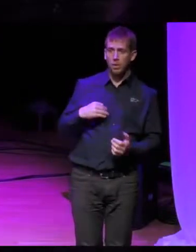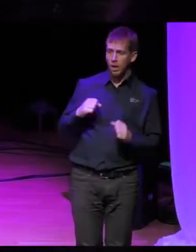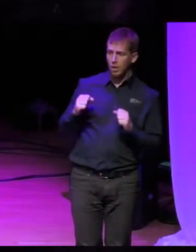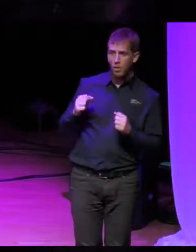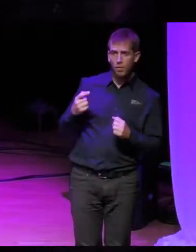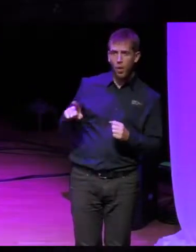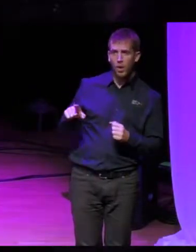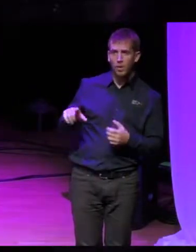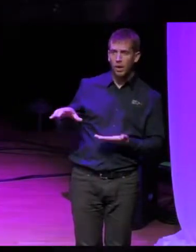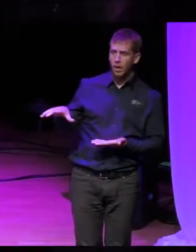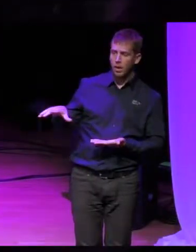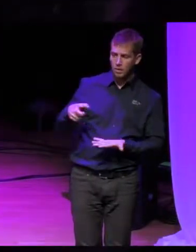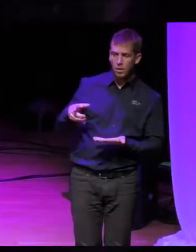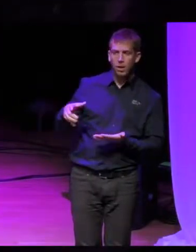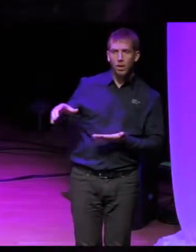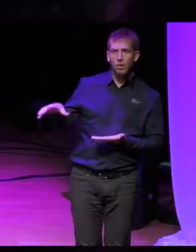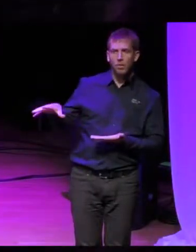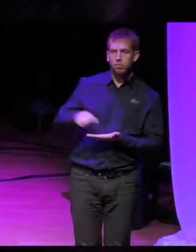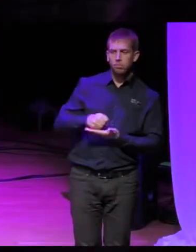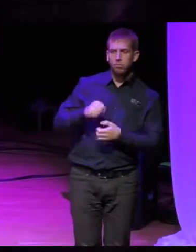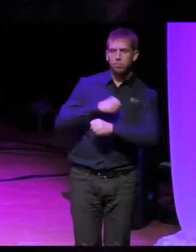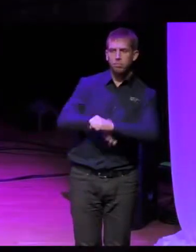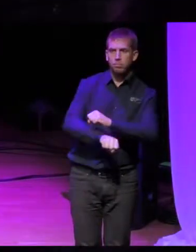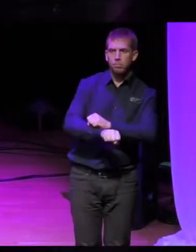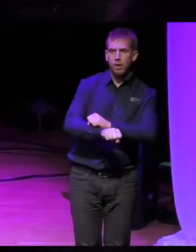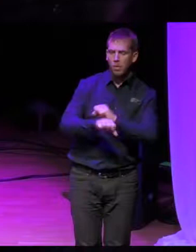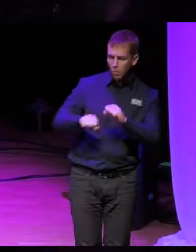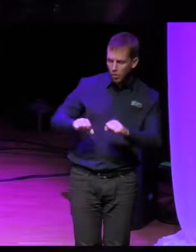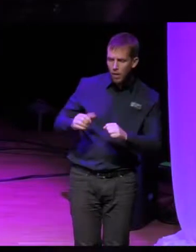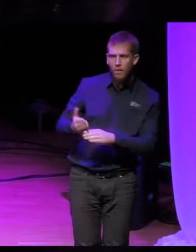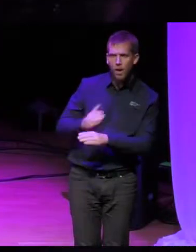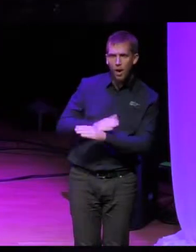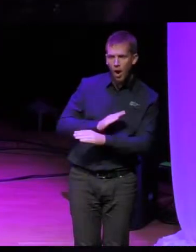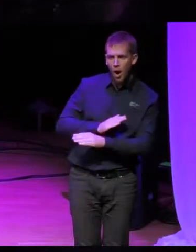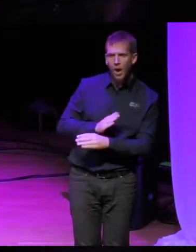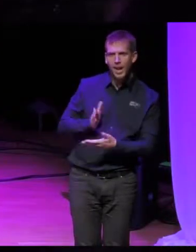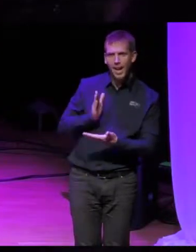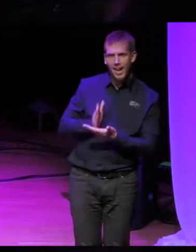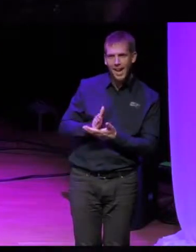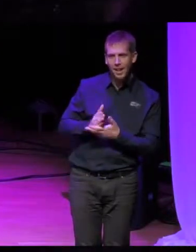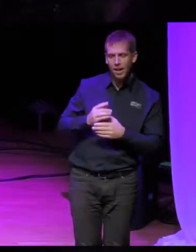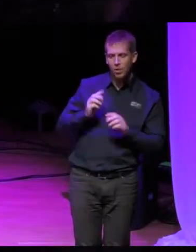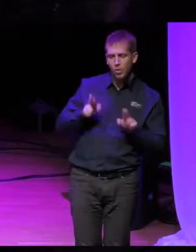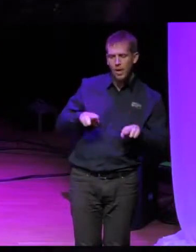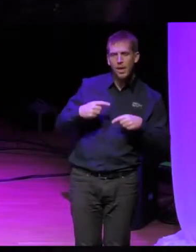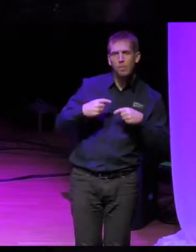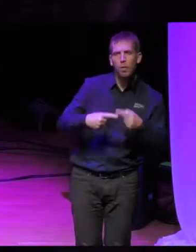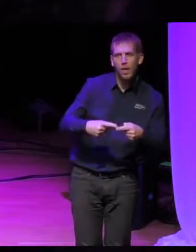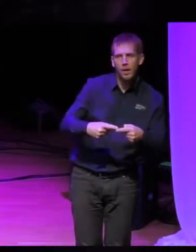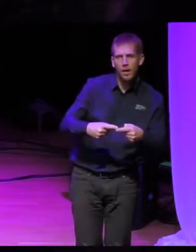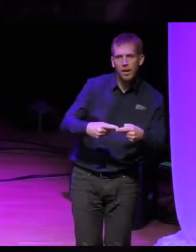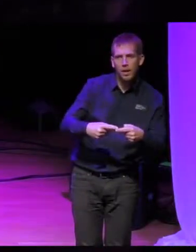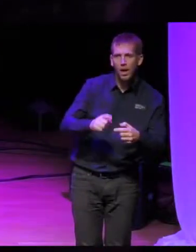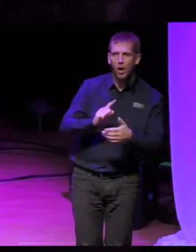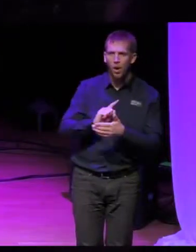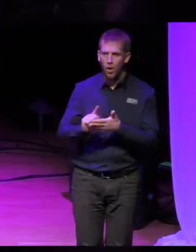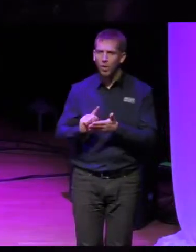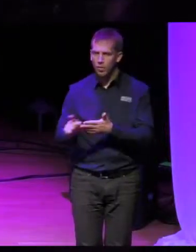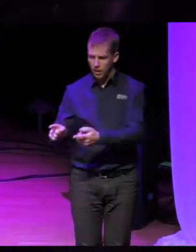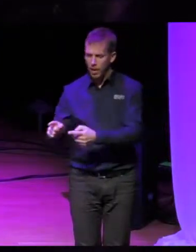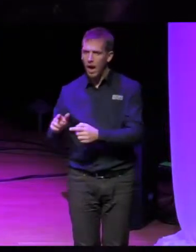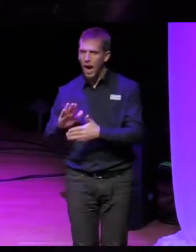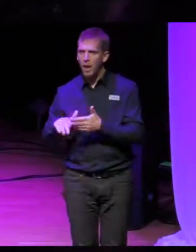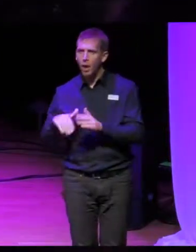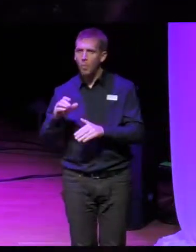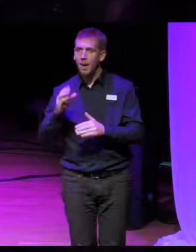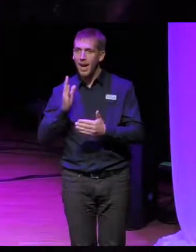or liberty without providing adequate procedural protections, which means in most cases the opportunity to contest the